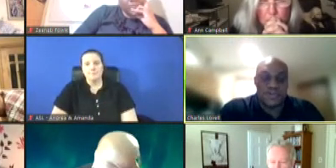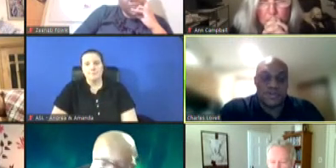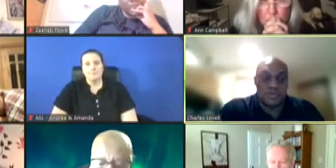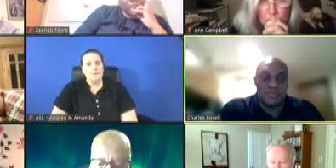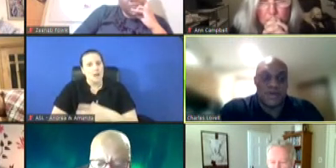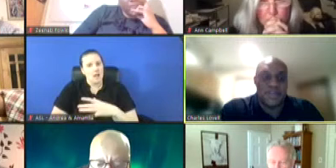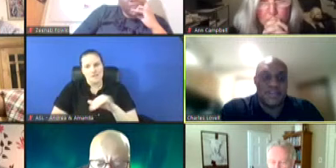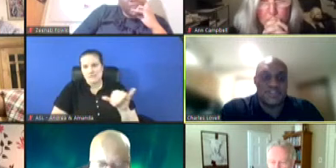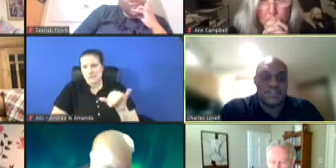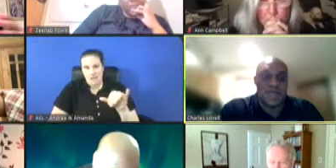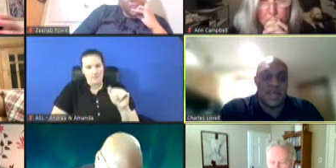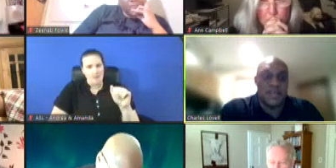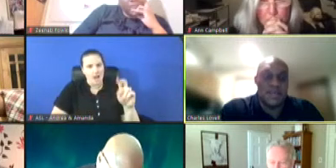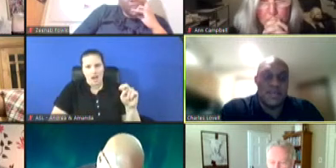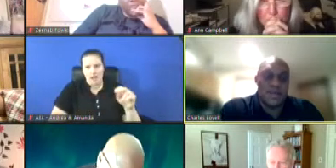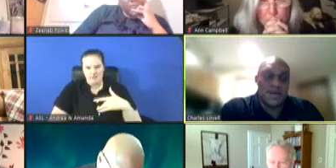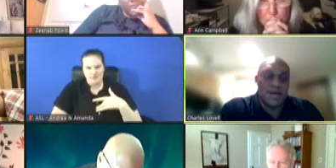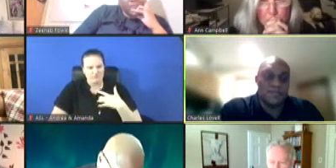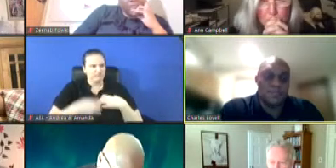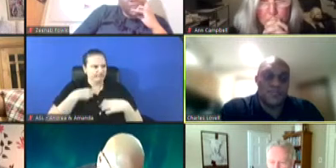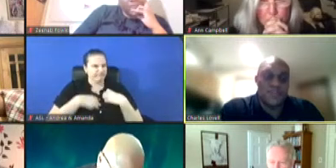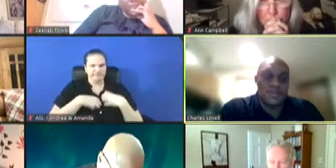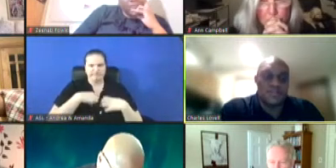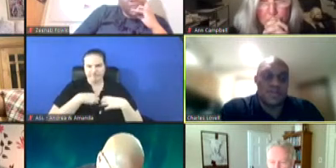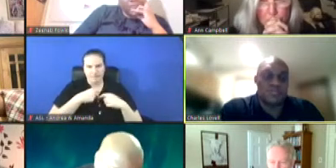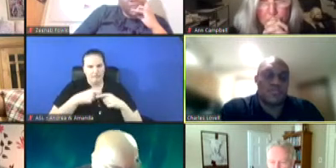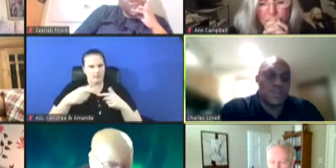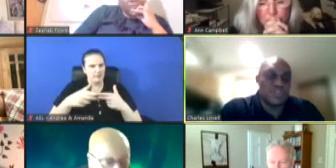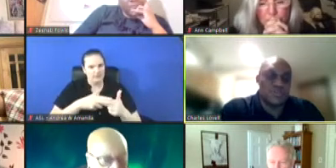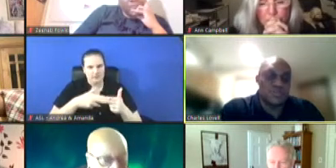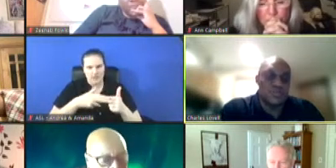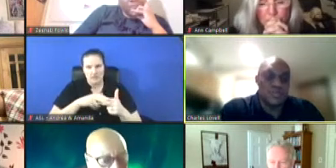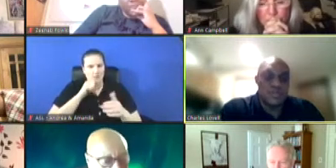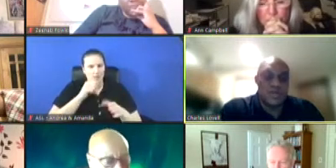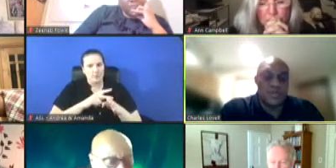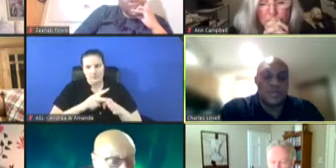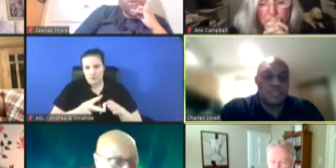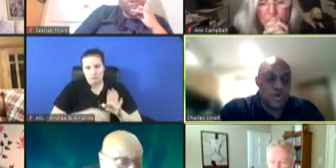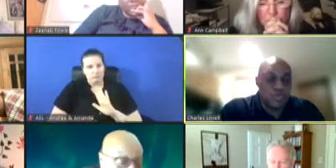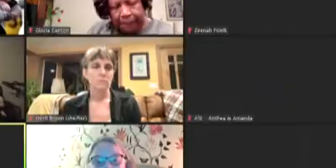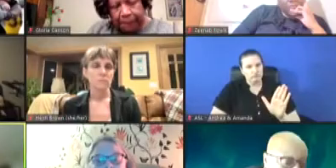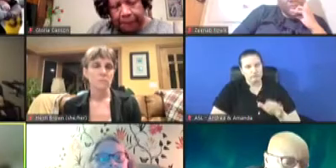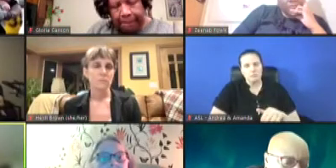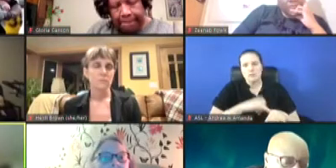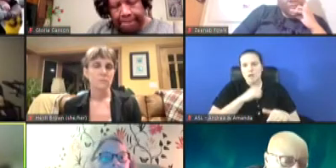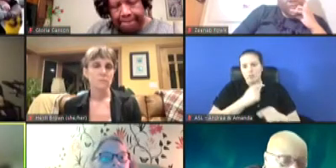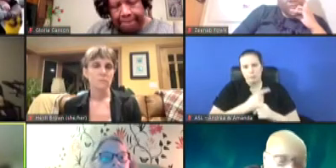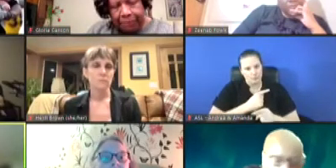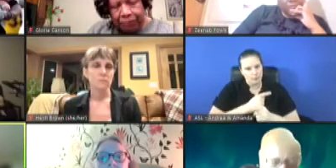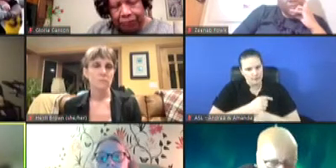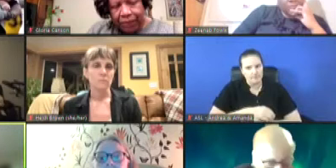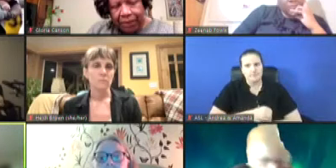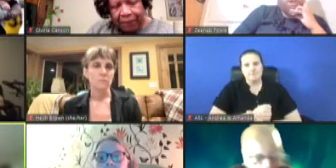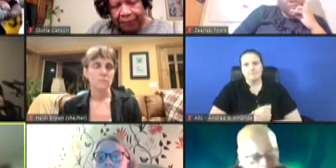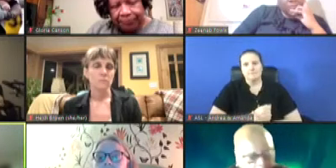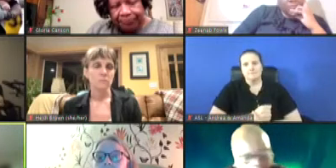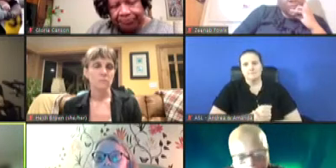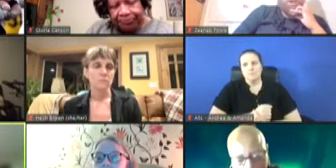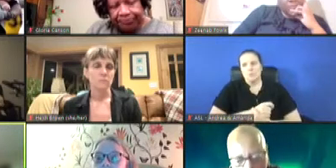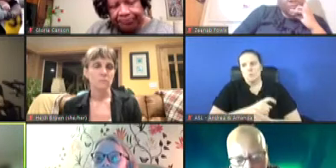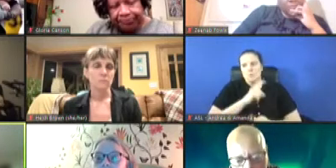very troubled by this slide. It's unprofessional, inappropriate, and it just really